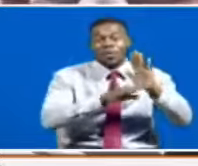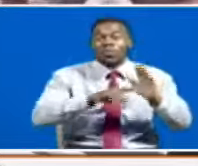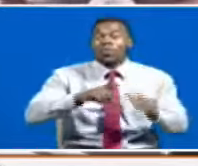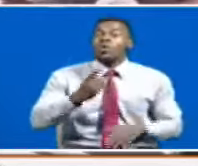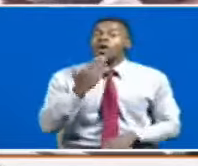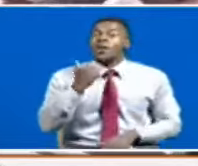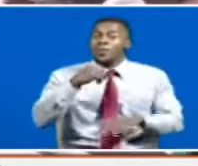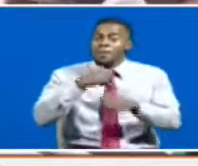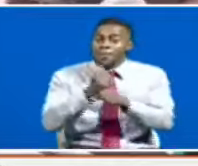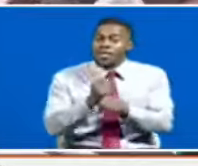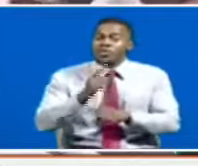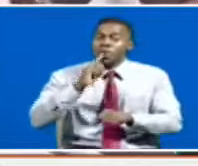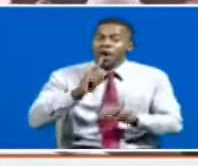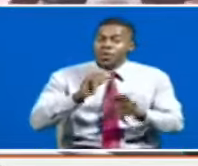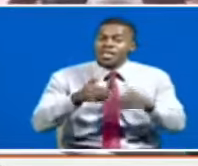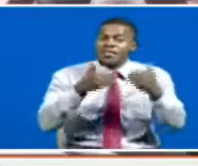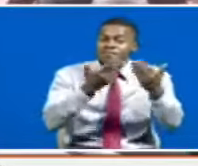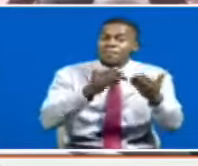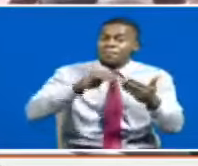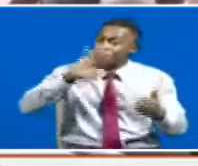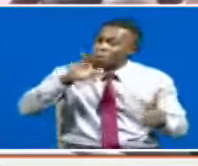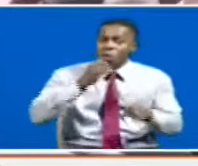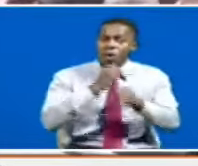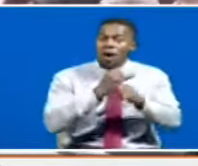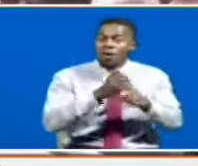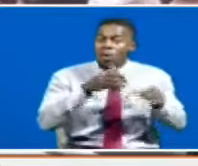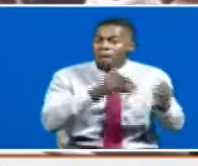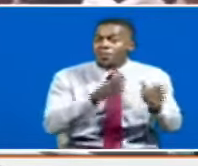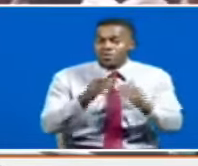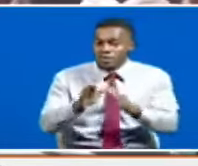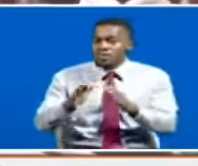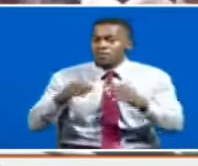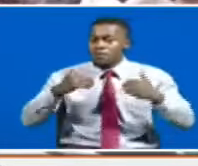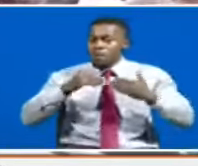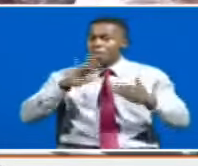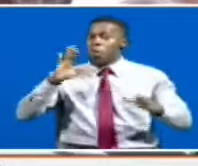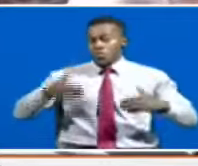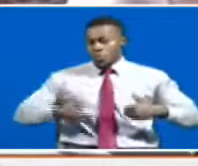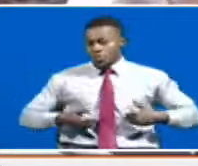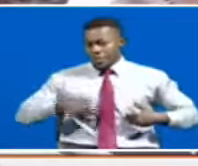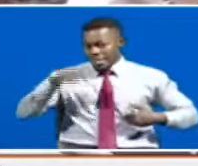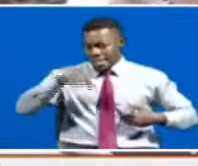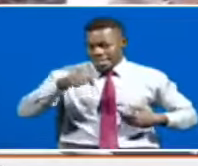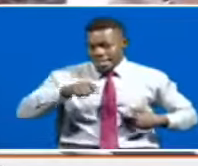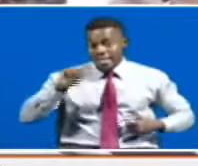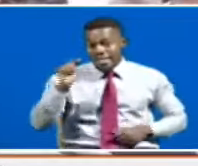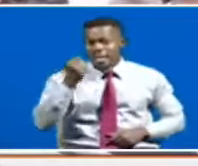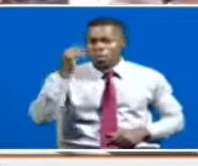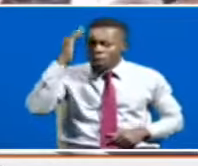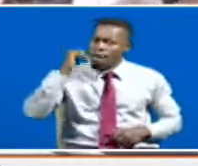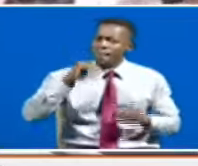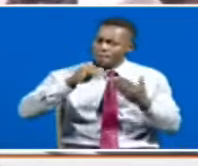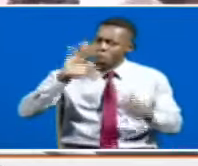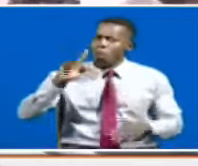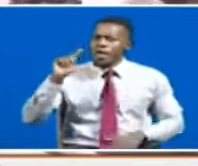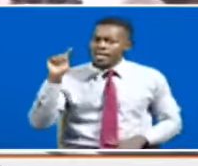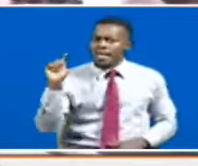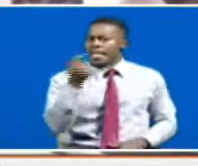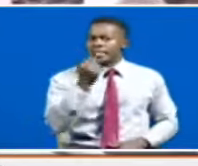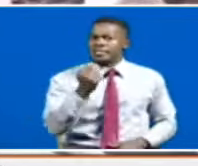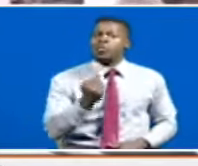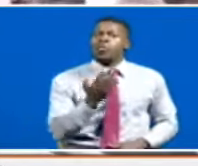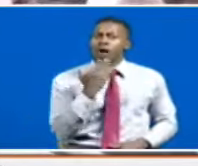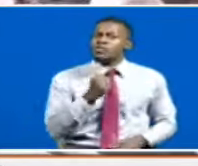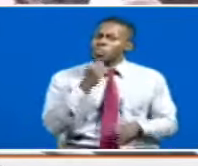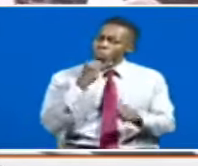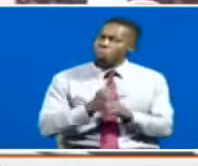sure that we create opportunities for jobs for the young people of our country, because that is what the people of Kenya want. That is